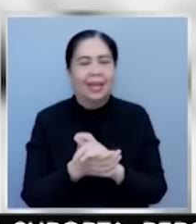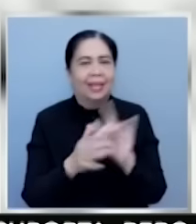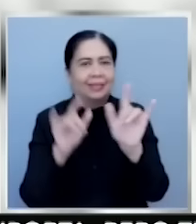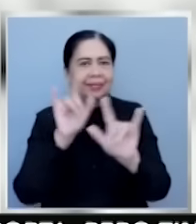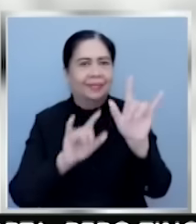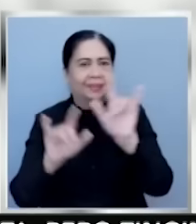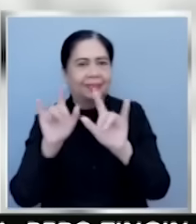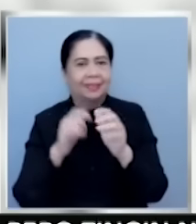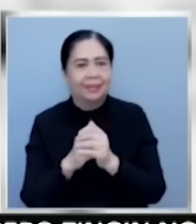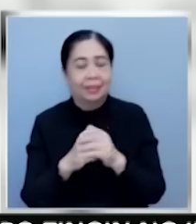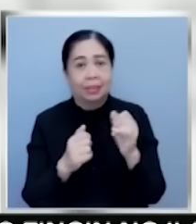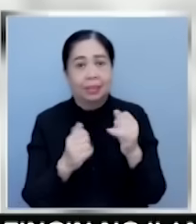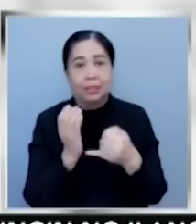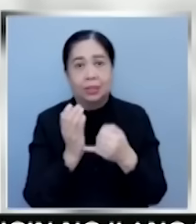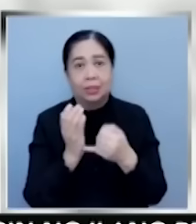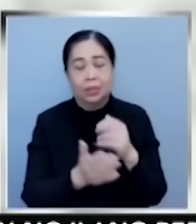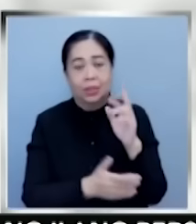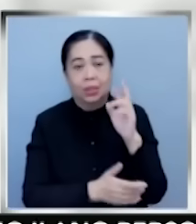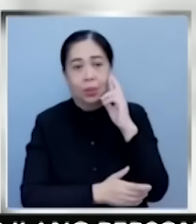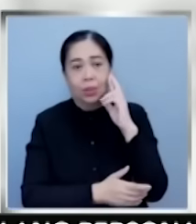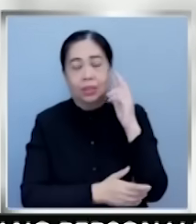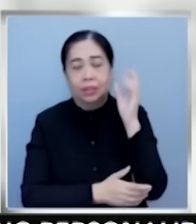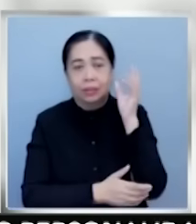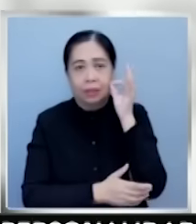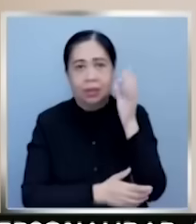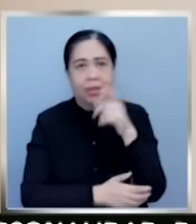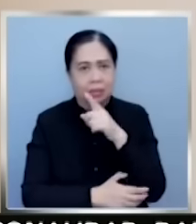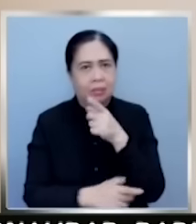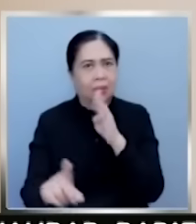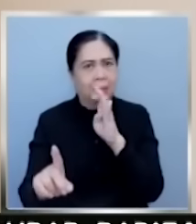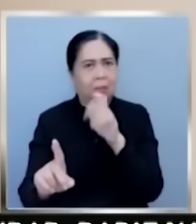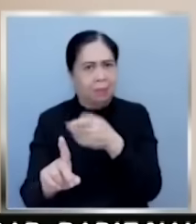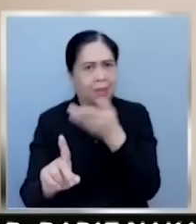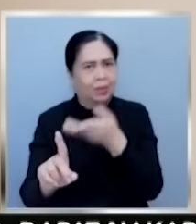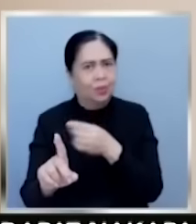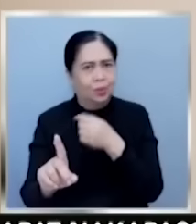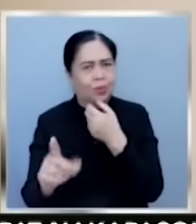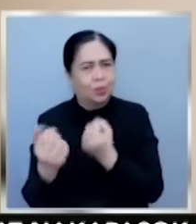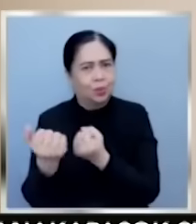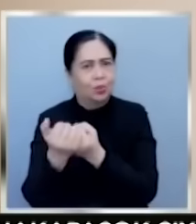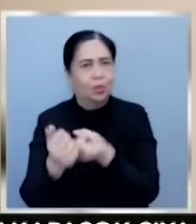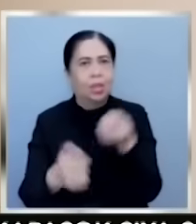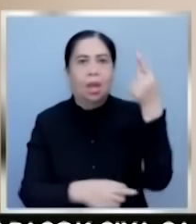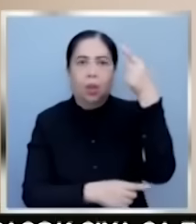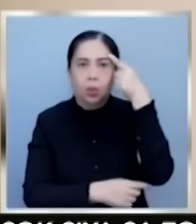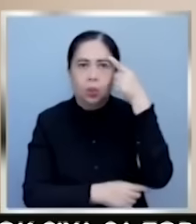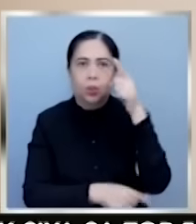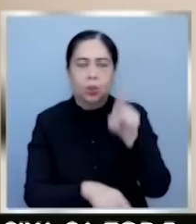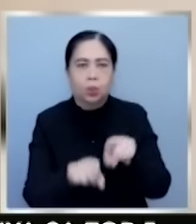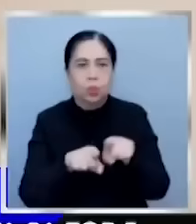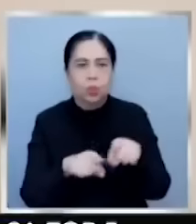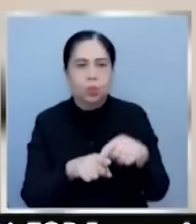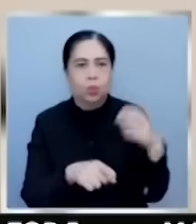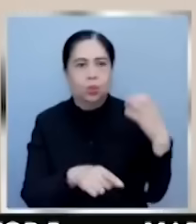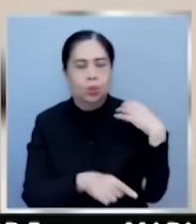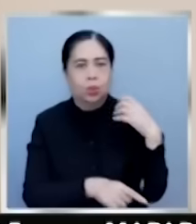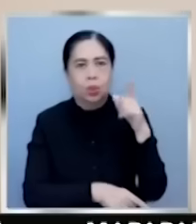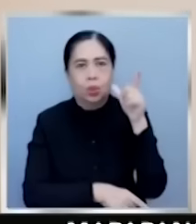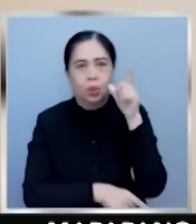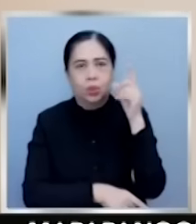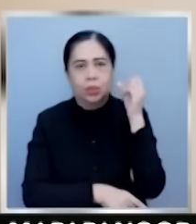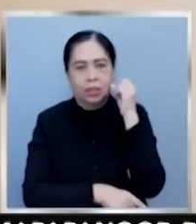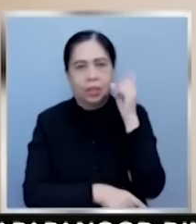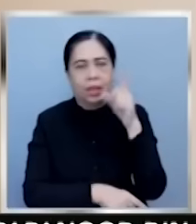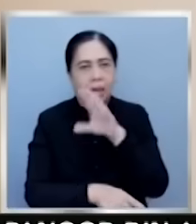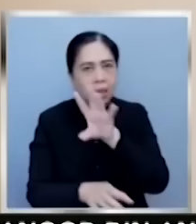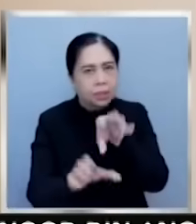winning journalist na si Ronan Farrow, manok din si MMD. Inakala rin ng runway and pageant coach na si Lou Sierra na makakapasok